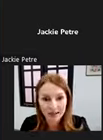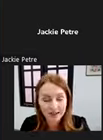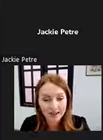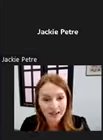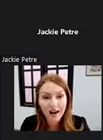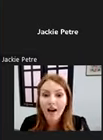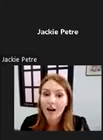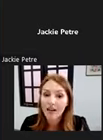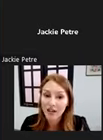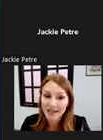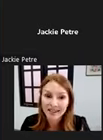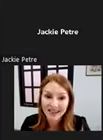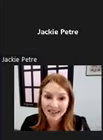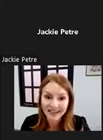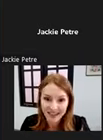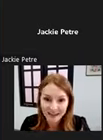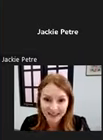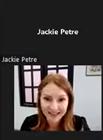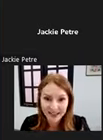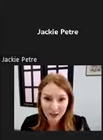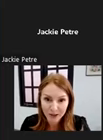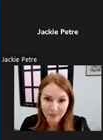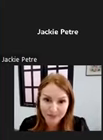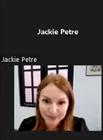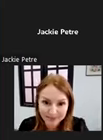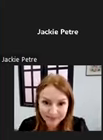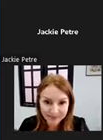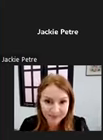participants. Our agenda today is tight. Let's take a look.